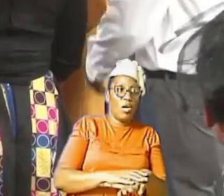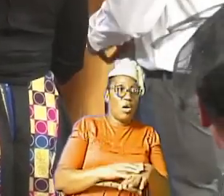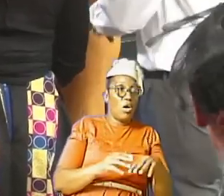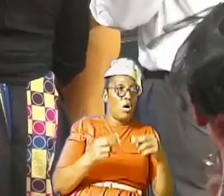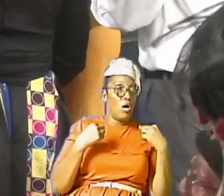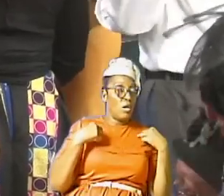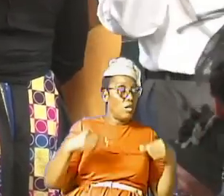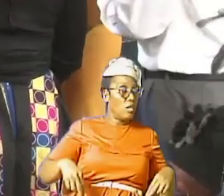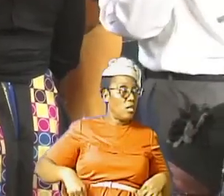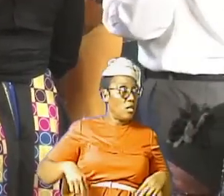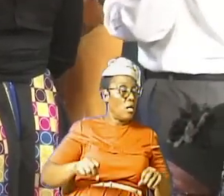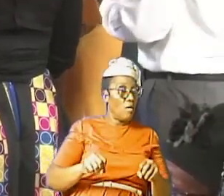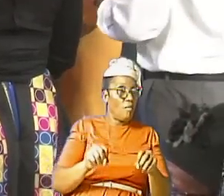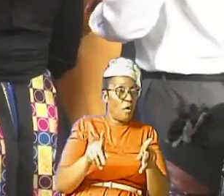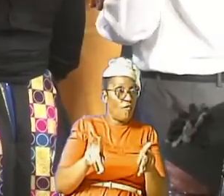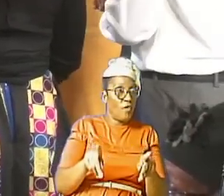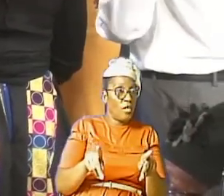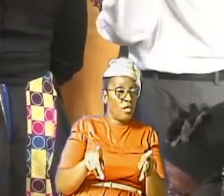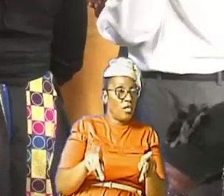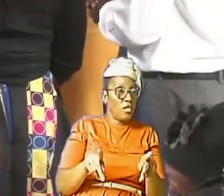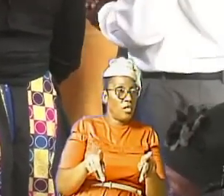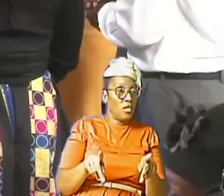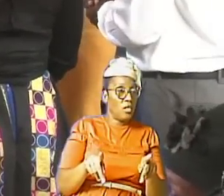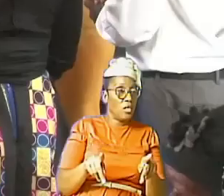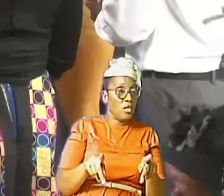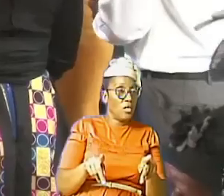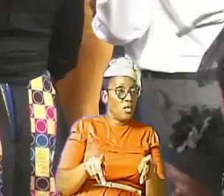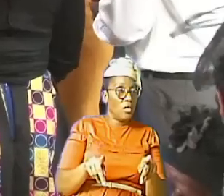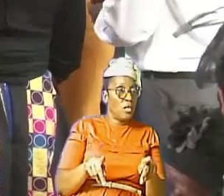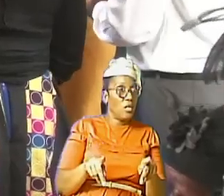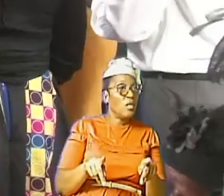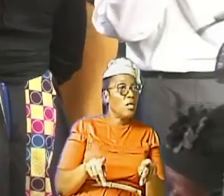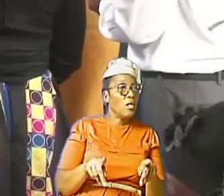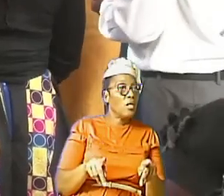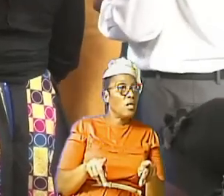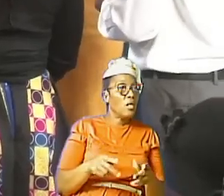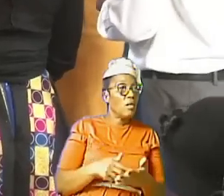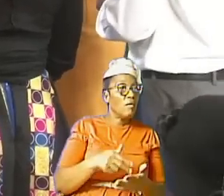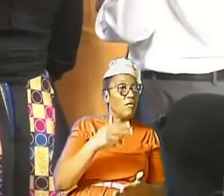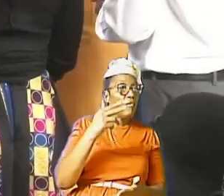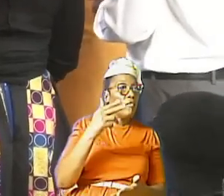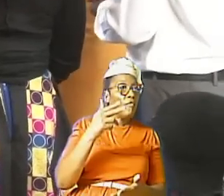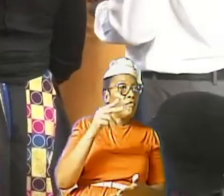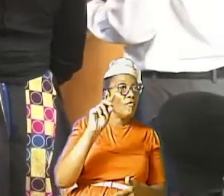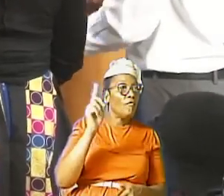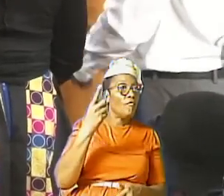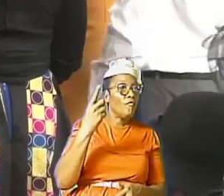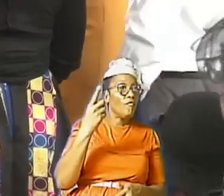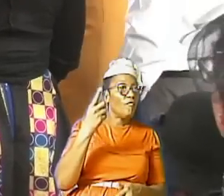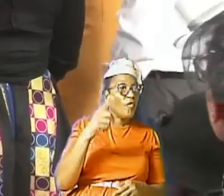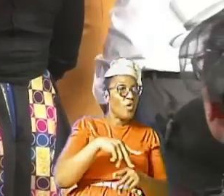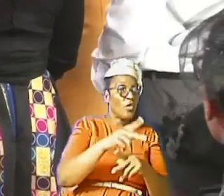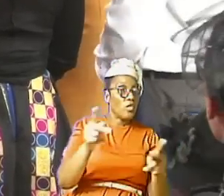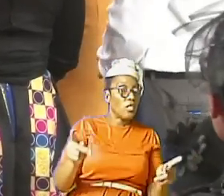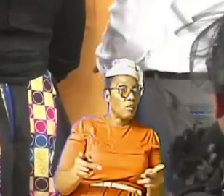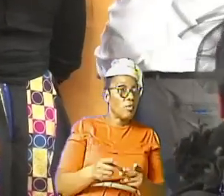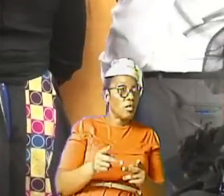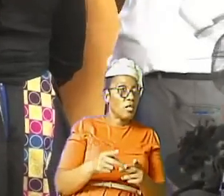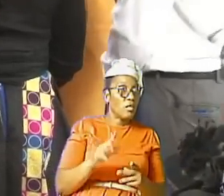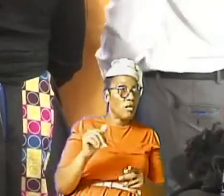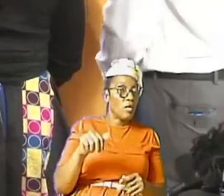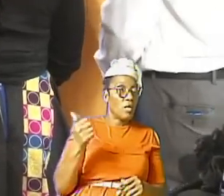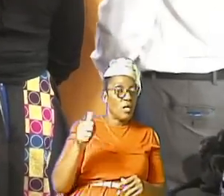humanity, a privilege that is of high priority. You know, the Bible did say, if any